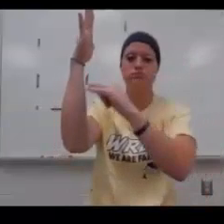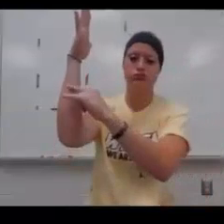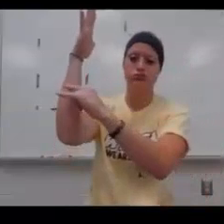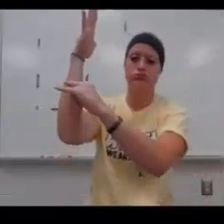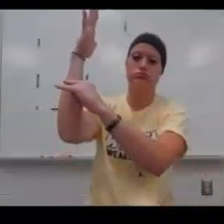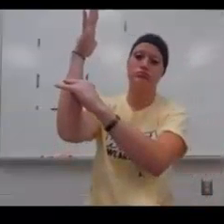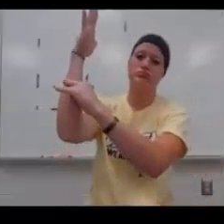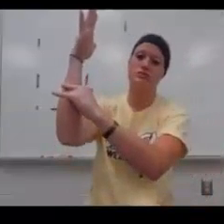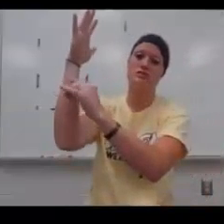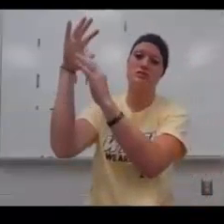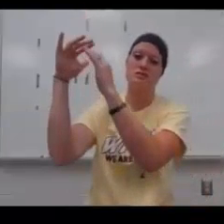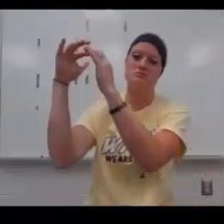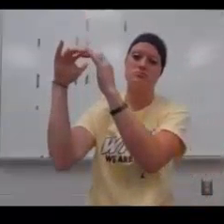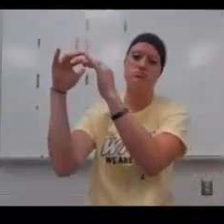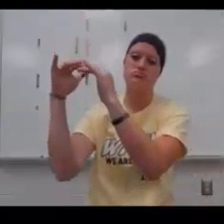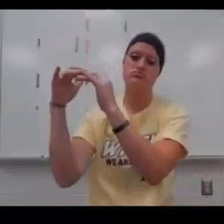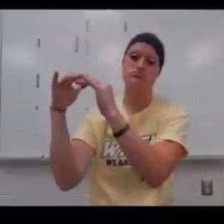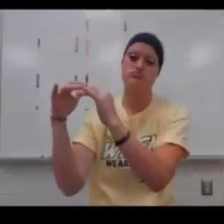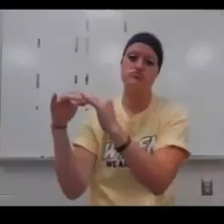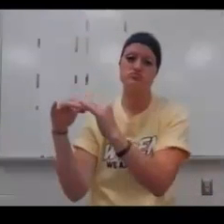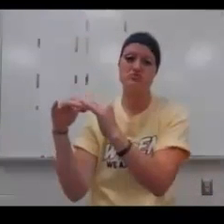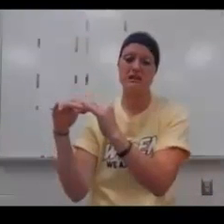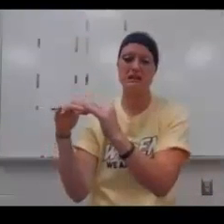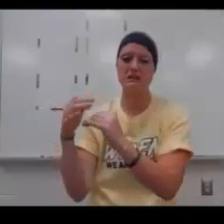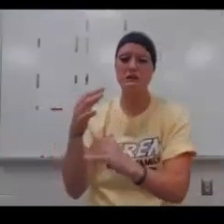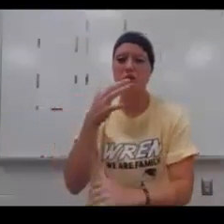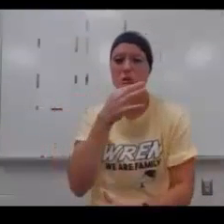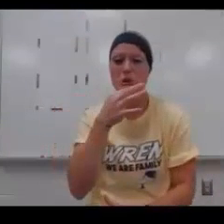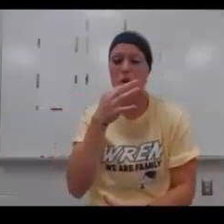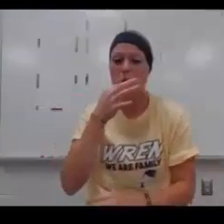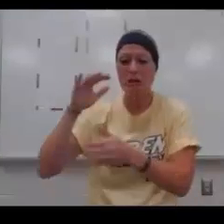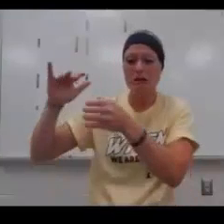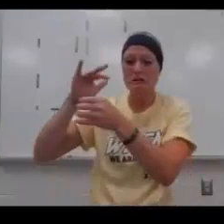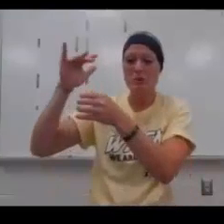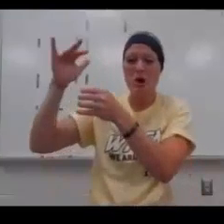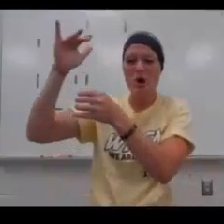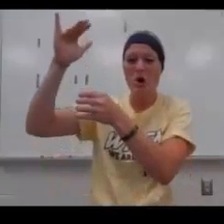plane with a bad man too, and it drove into the tower and started to crumble.